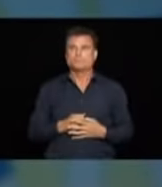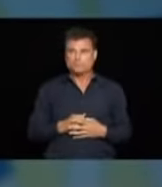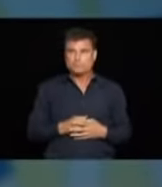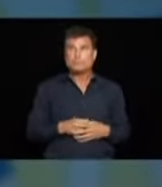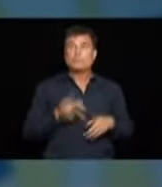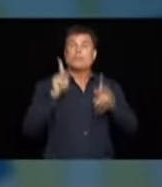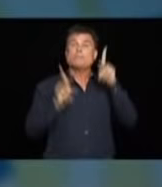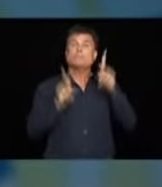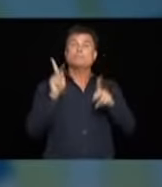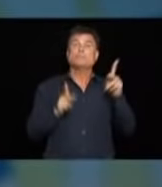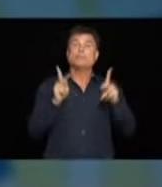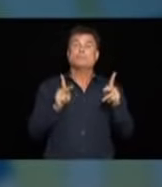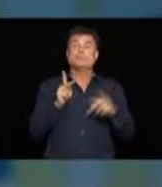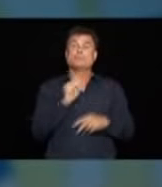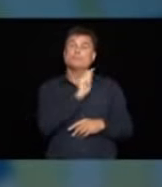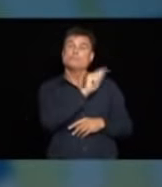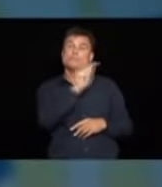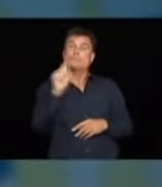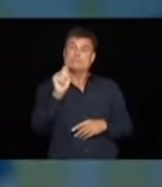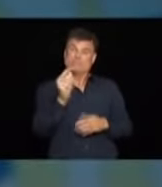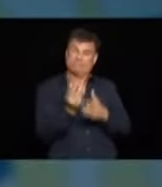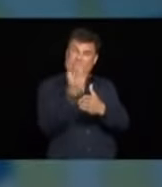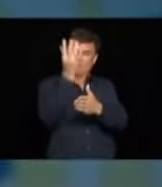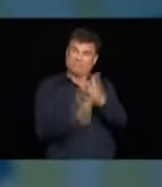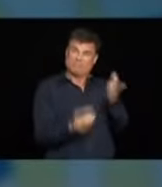median age remains very high,